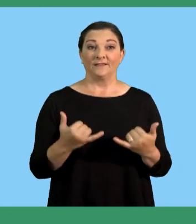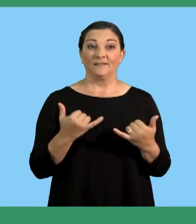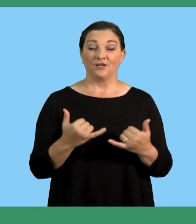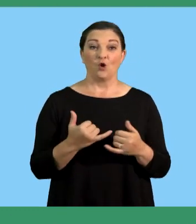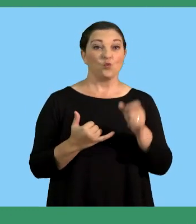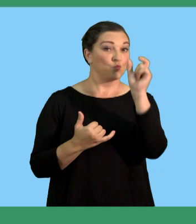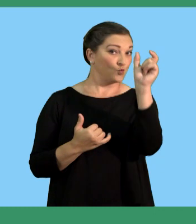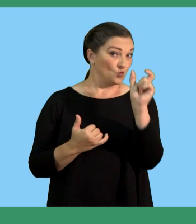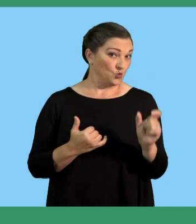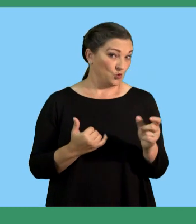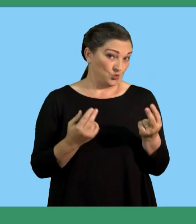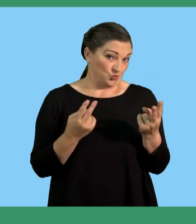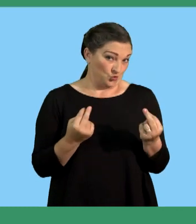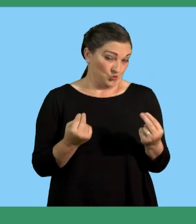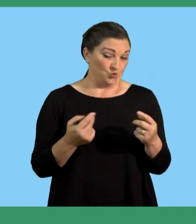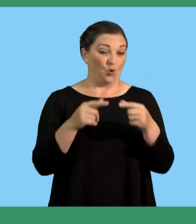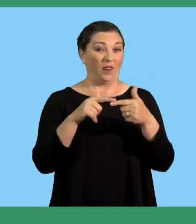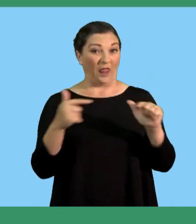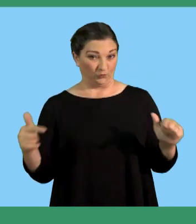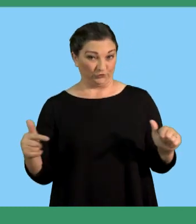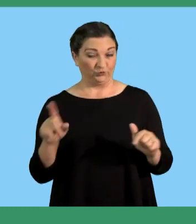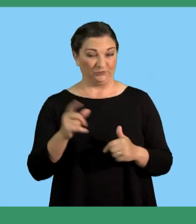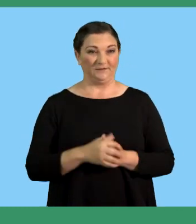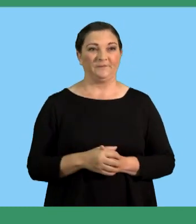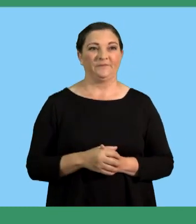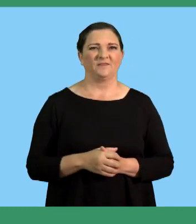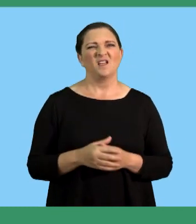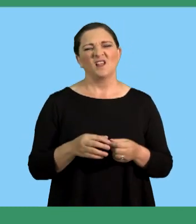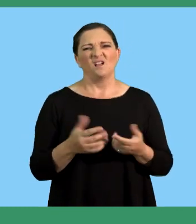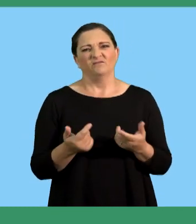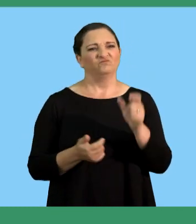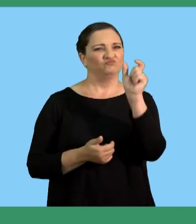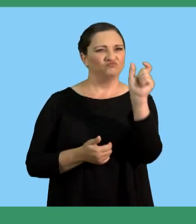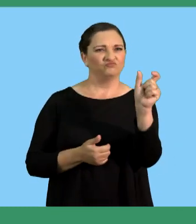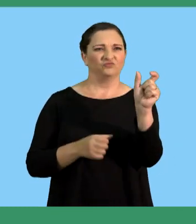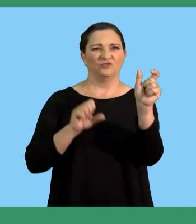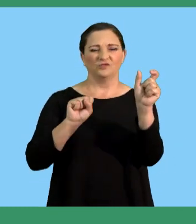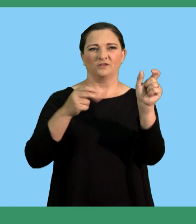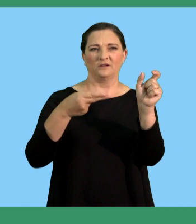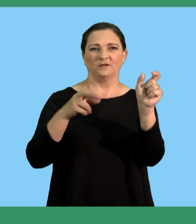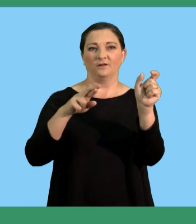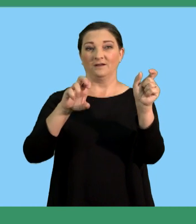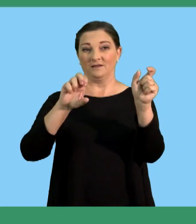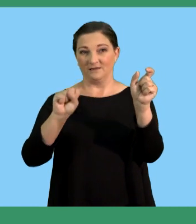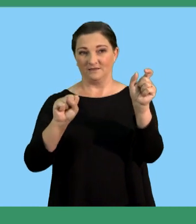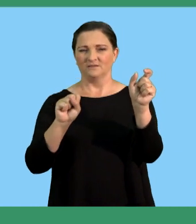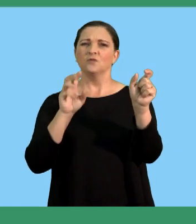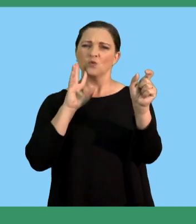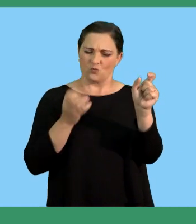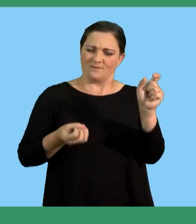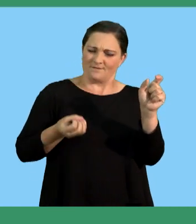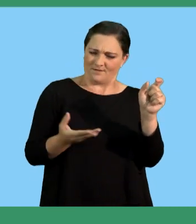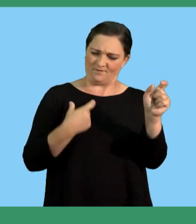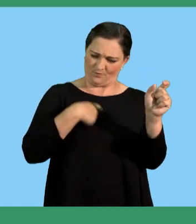new words and language. The term shares. This is given to investors, or it gives investors